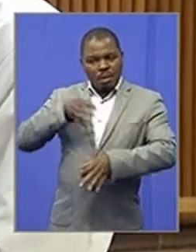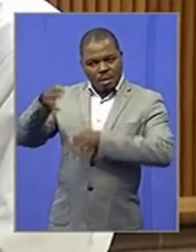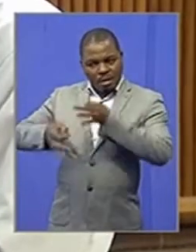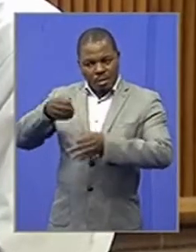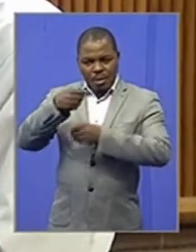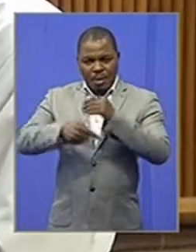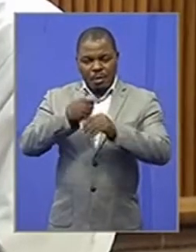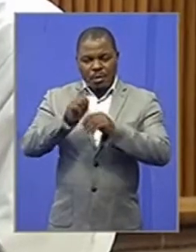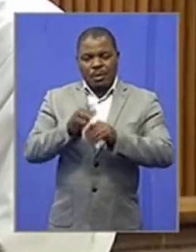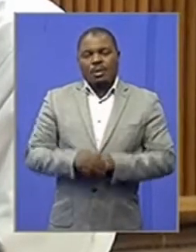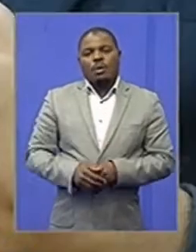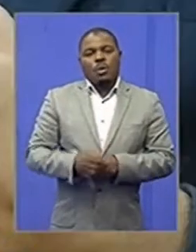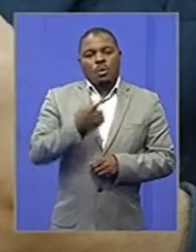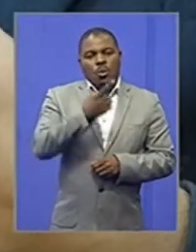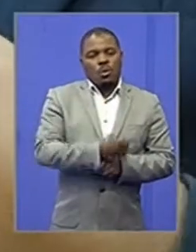diranta di le dimilione